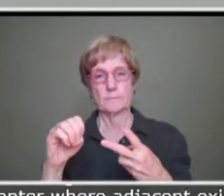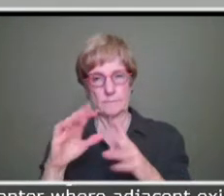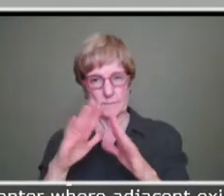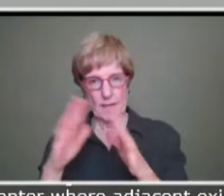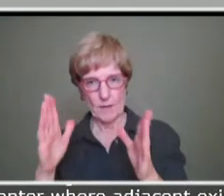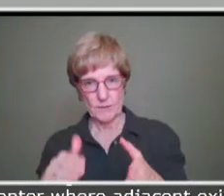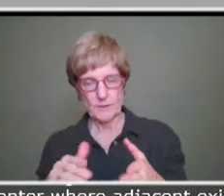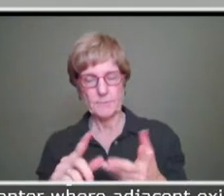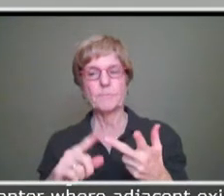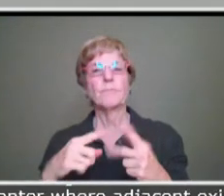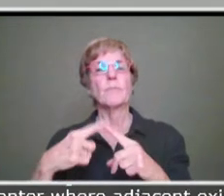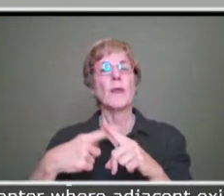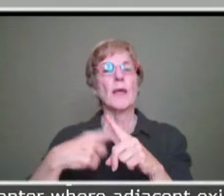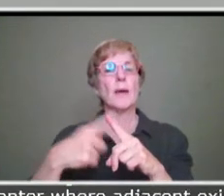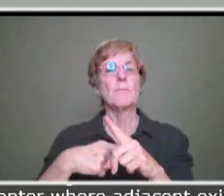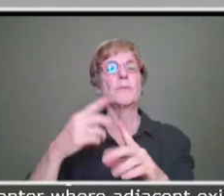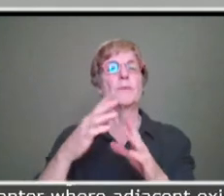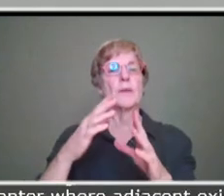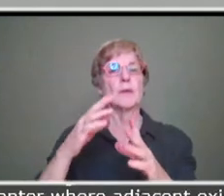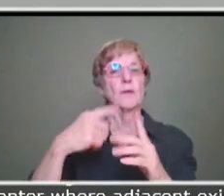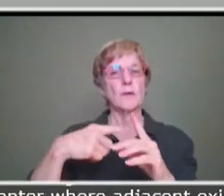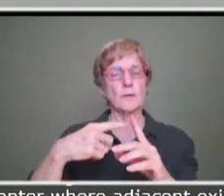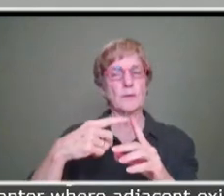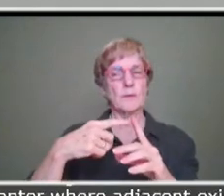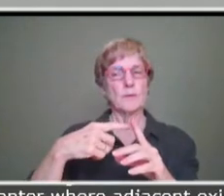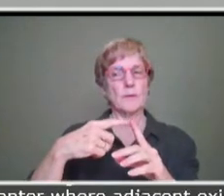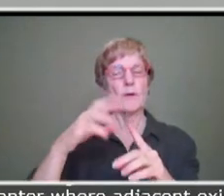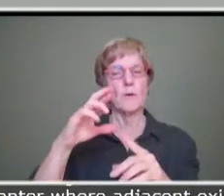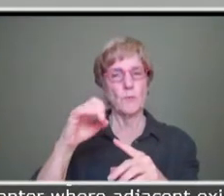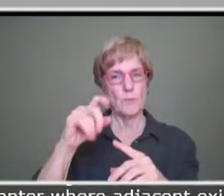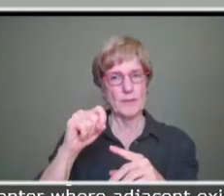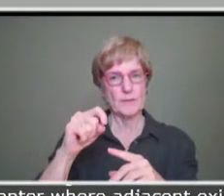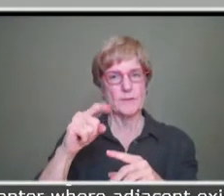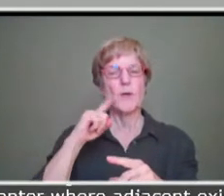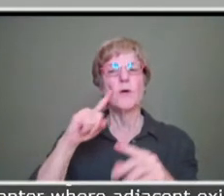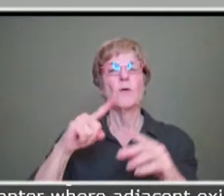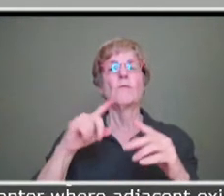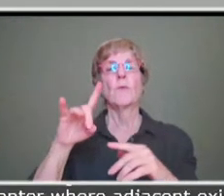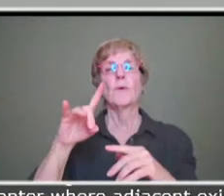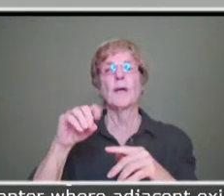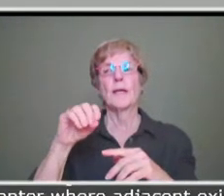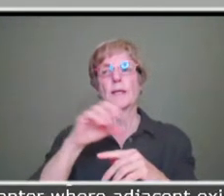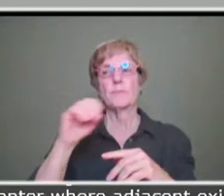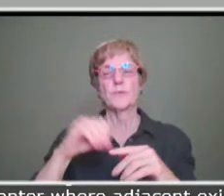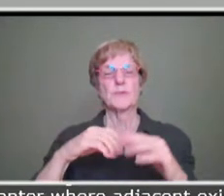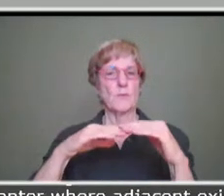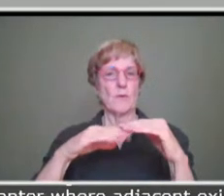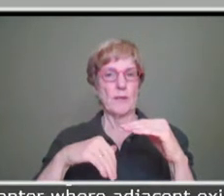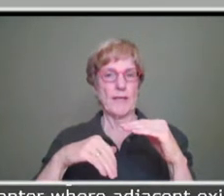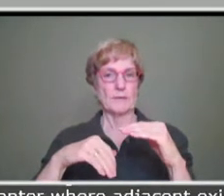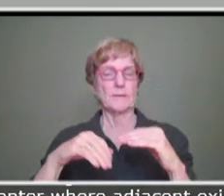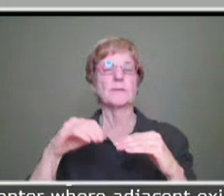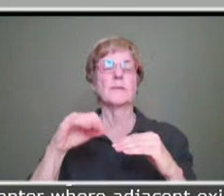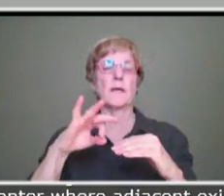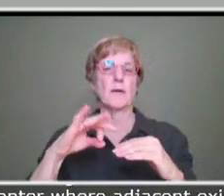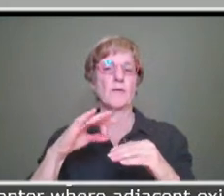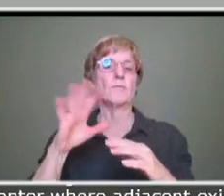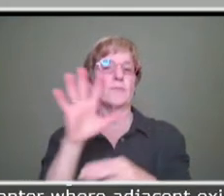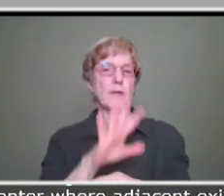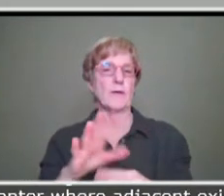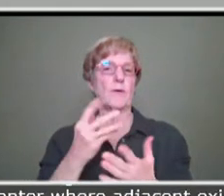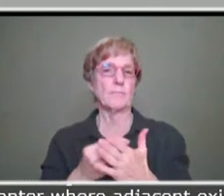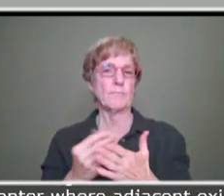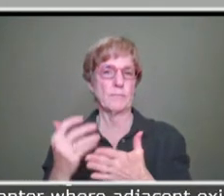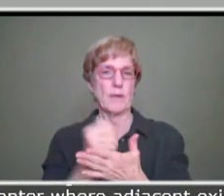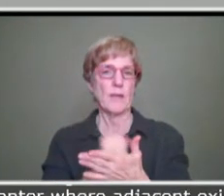maintain monthly rents for households earning 80 percent or less of a airing median income building Heights limited to 65 feet provides